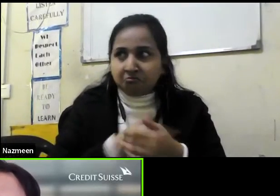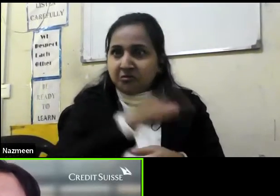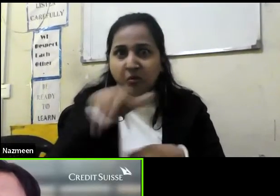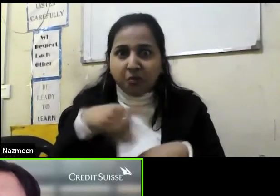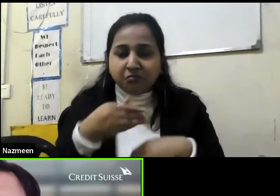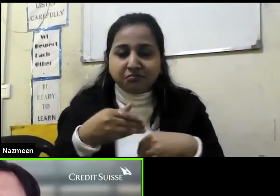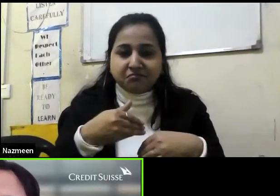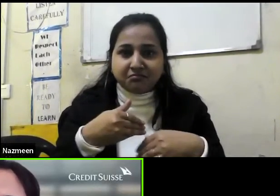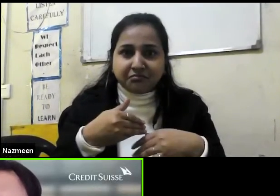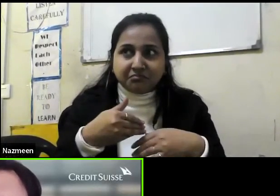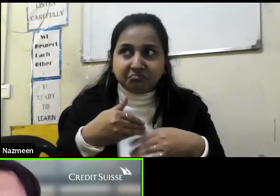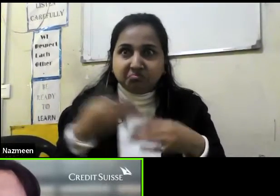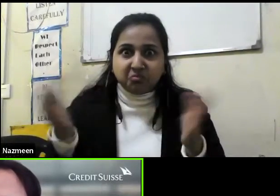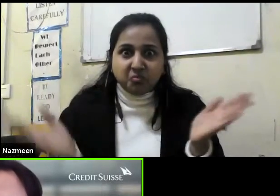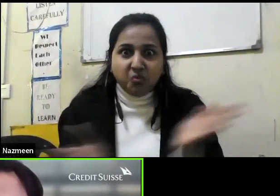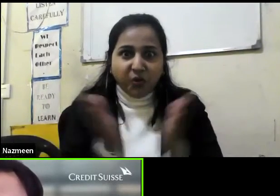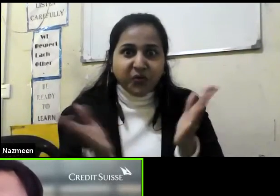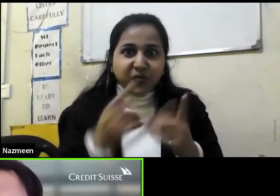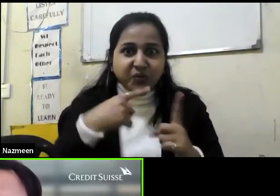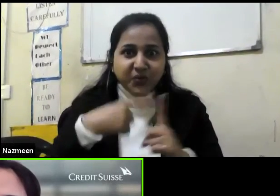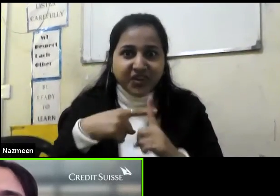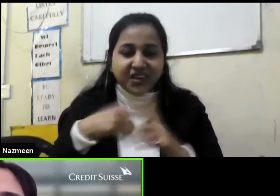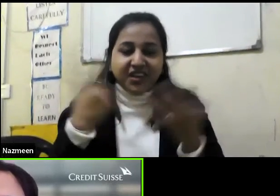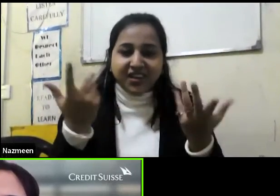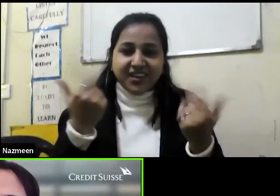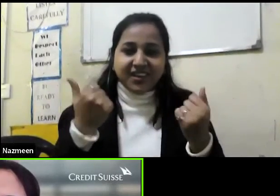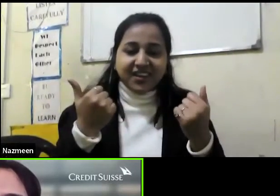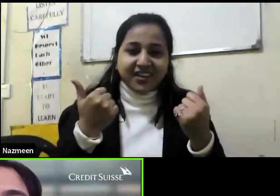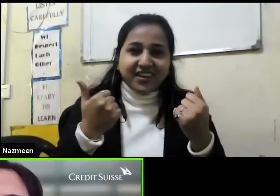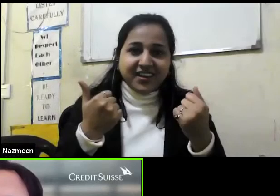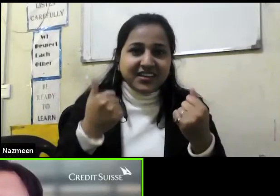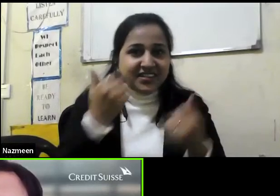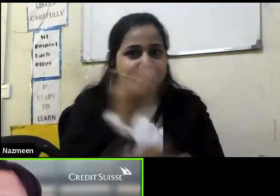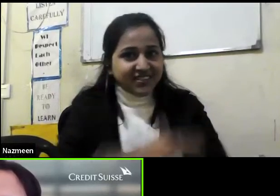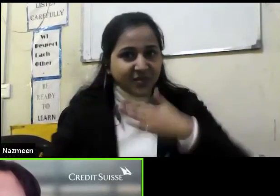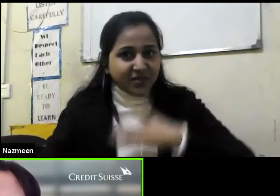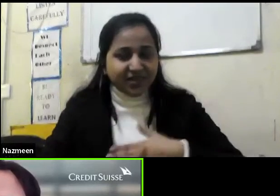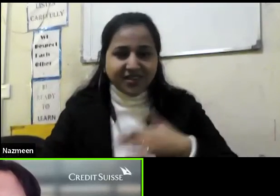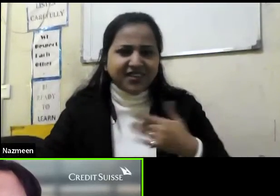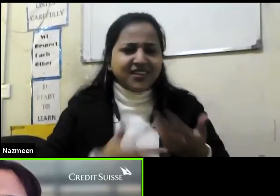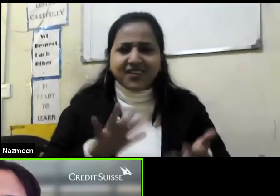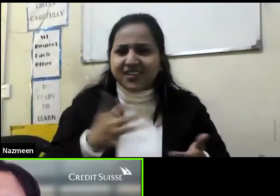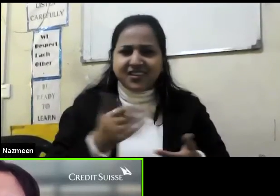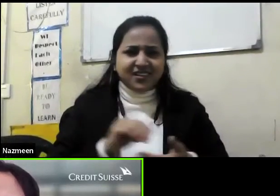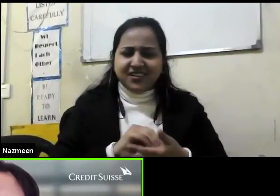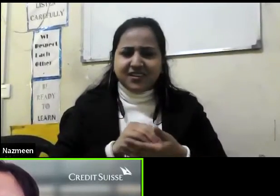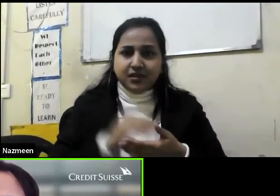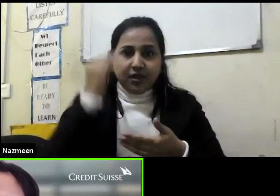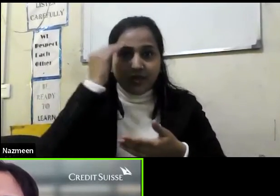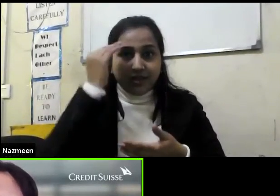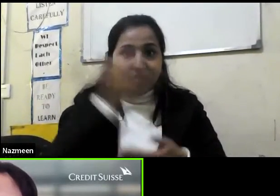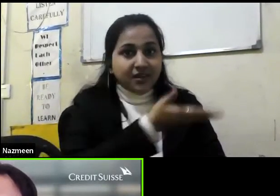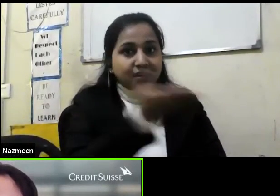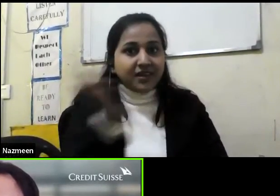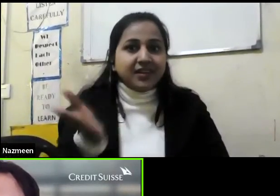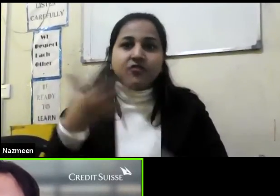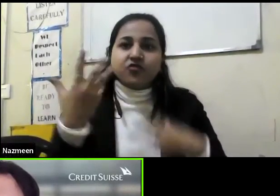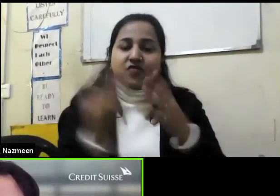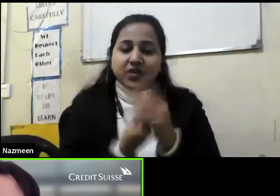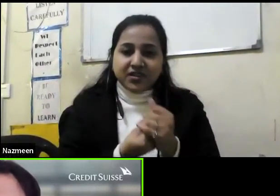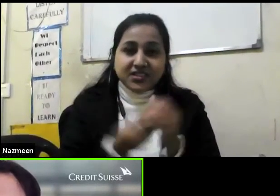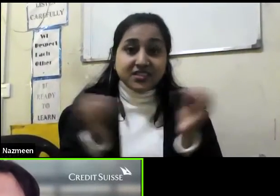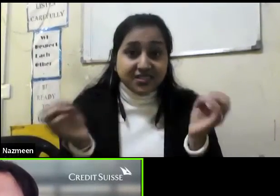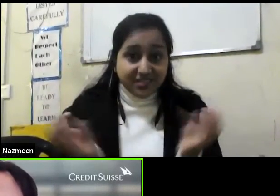us, not special for just individuals with disabilities. But I think we all know we need to start